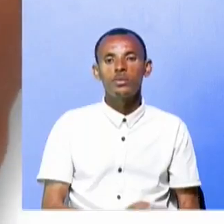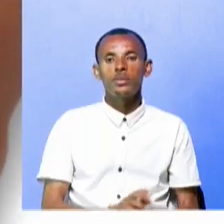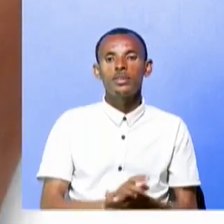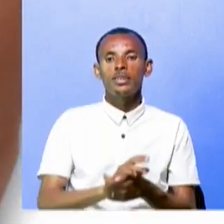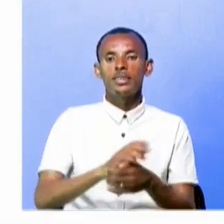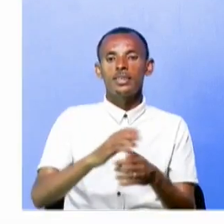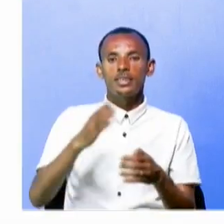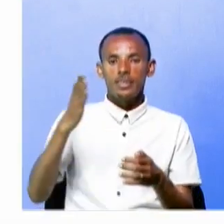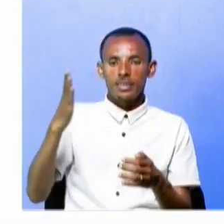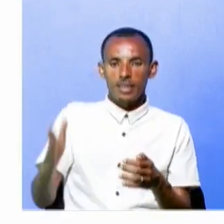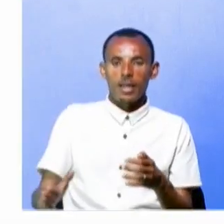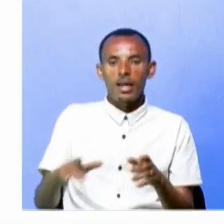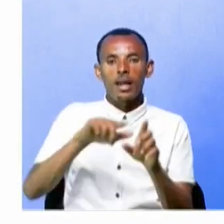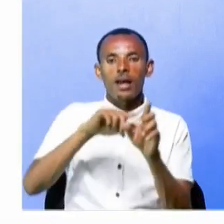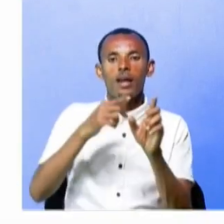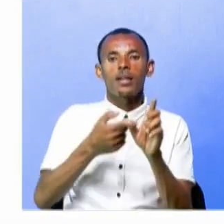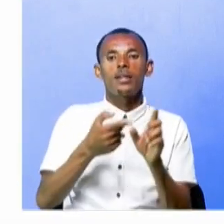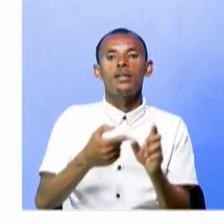side-angle-side similarity theorem.